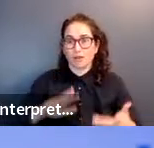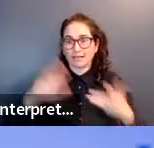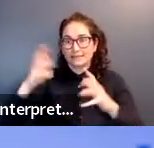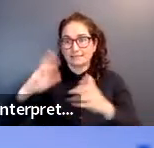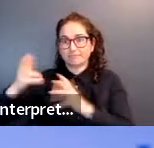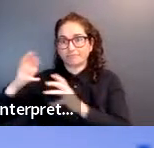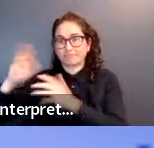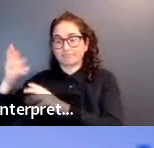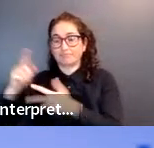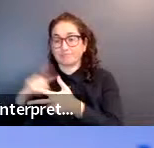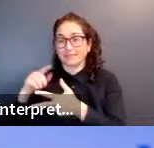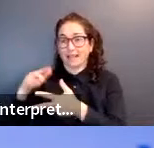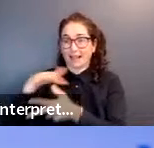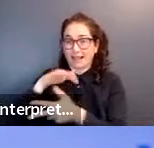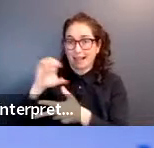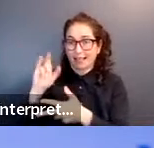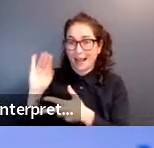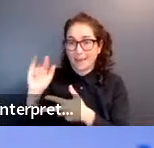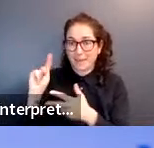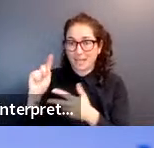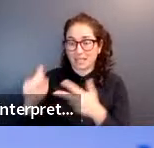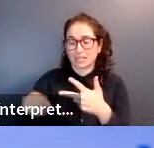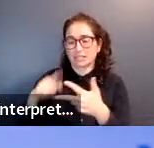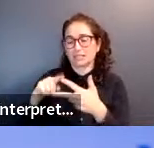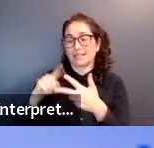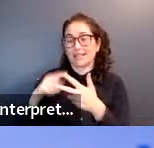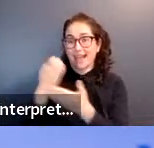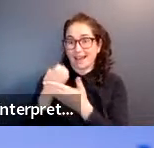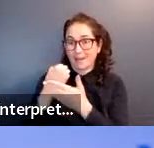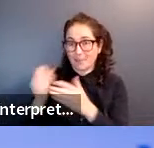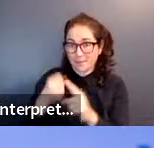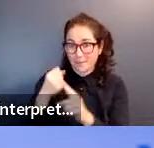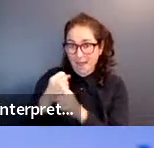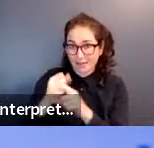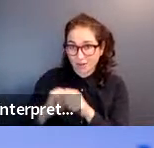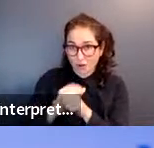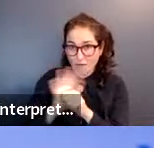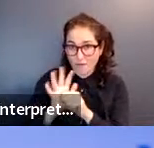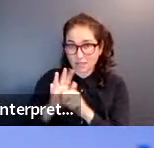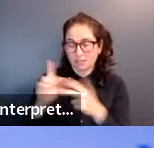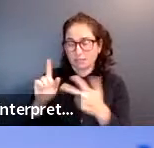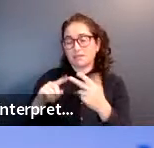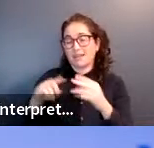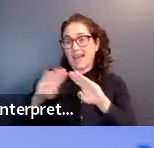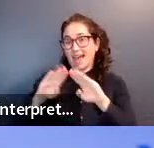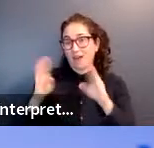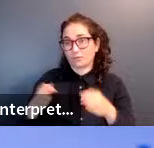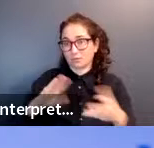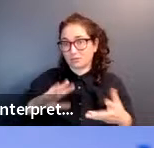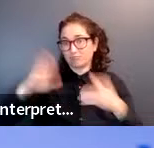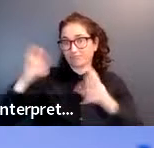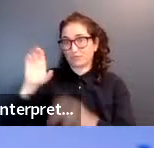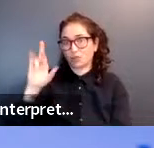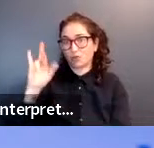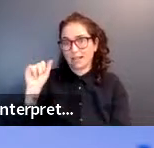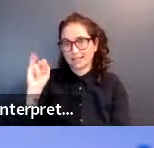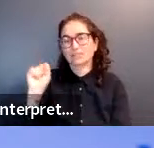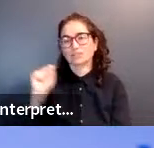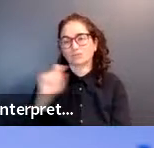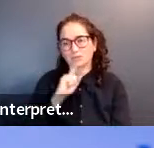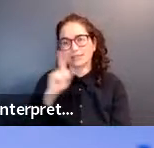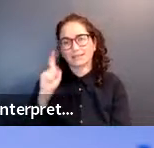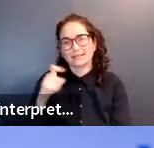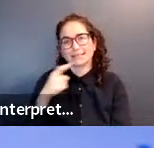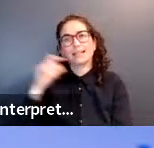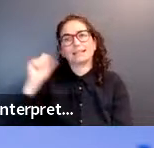the climate crisis, the economic impact of COVID, and a housing crisis, we need to say yes